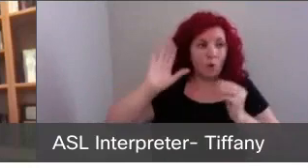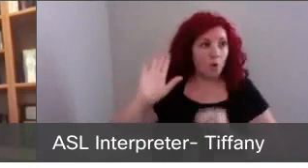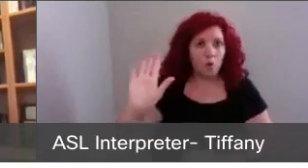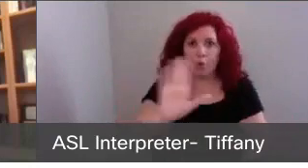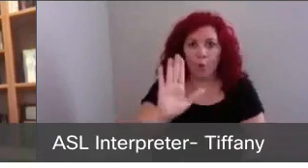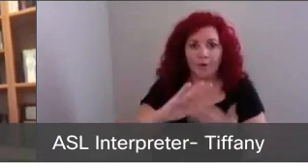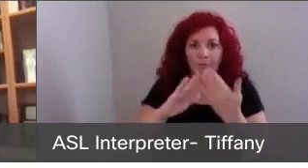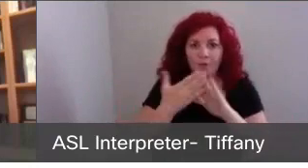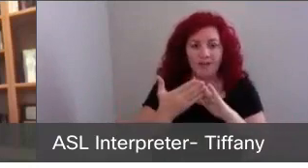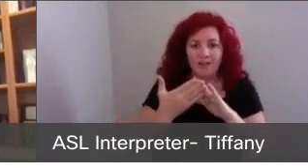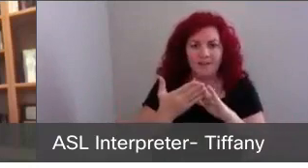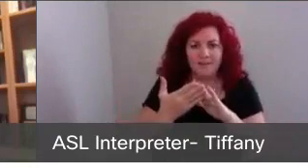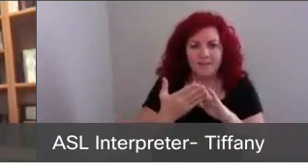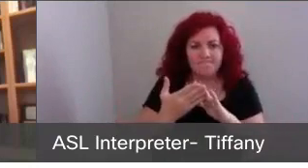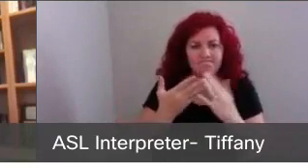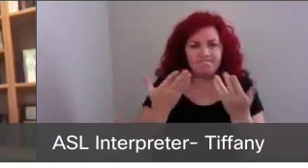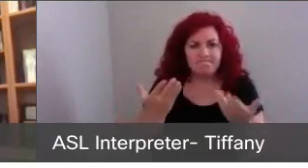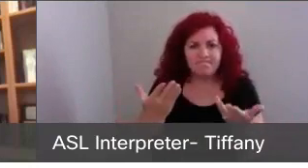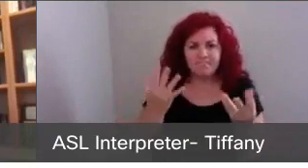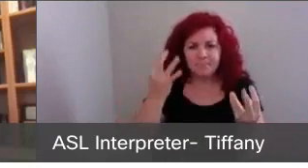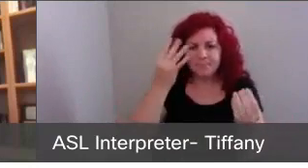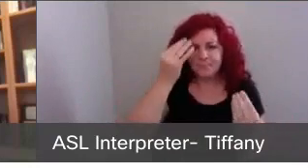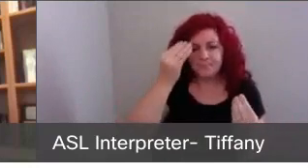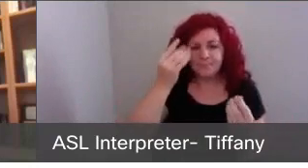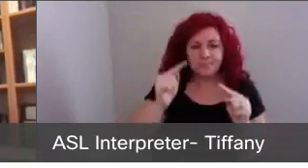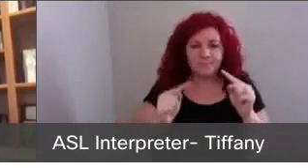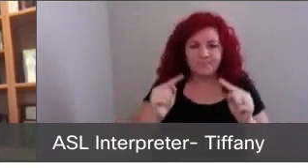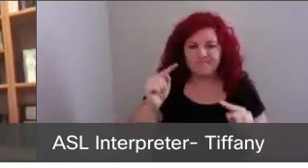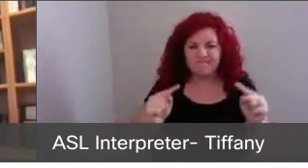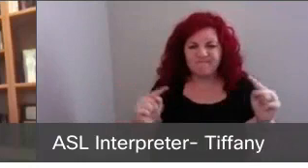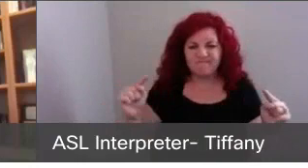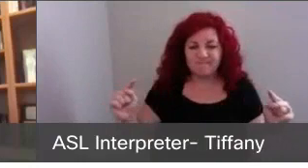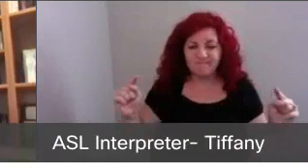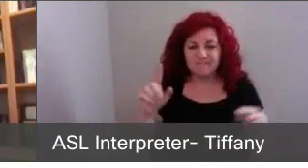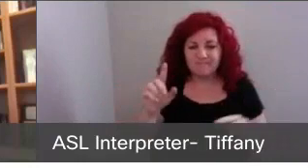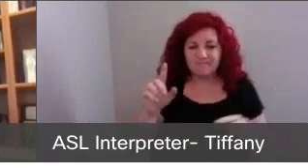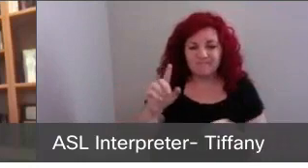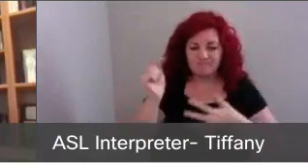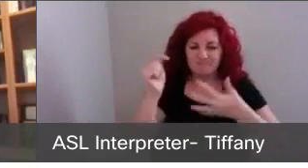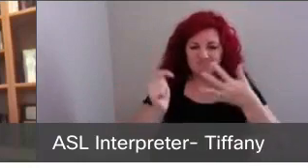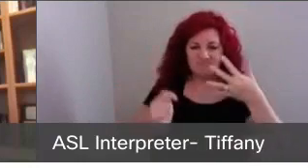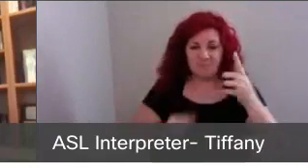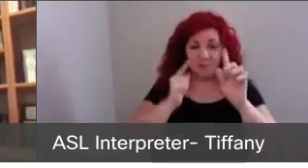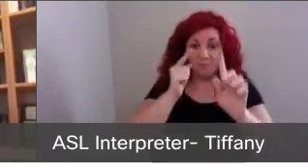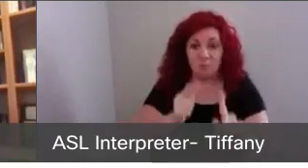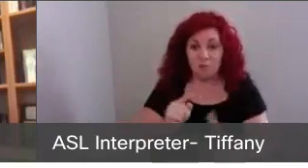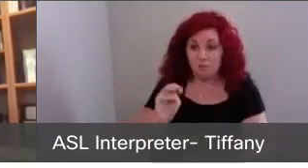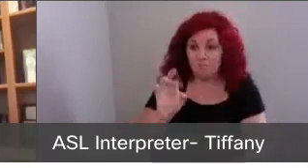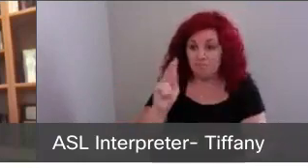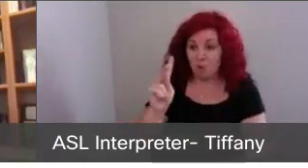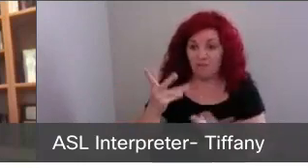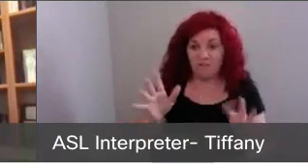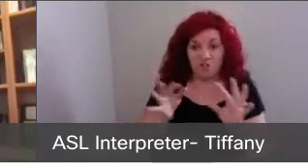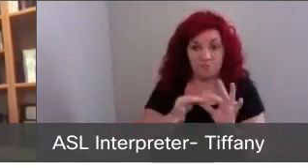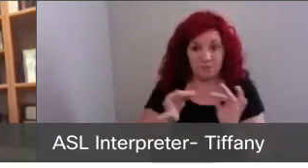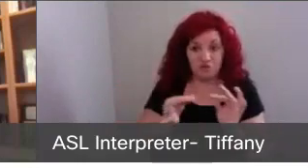community, think about the various demographic points that Mark had mentioned.